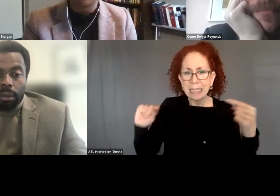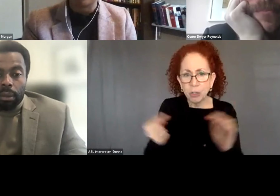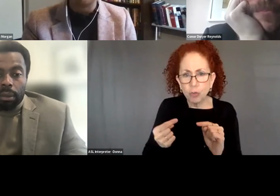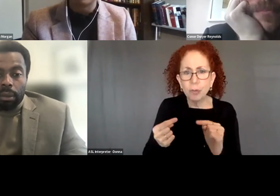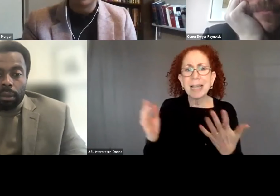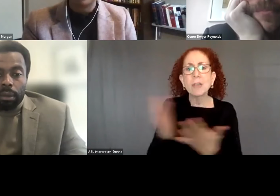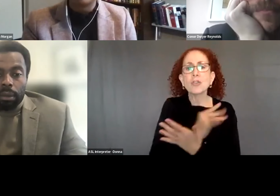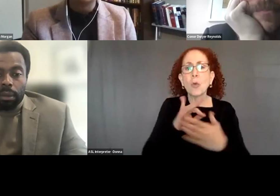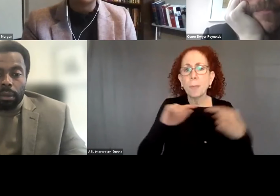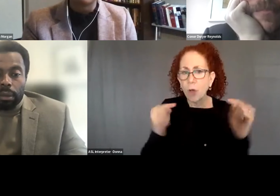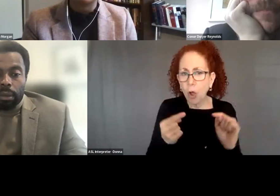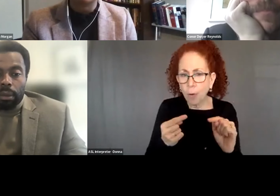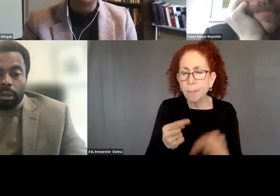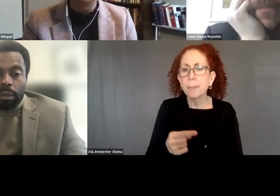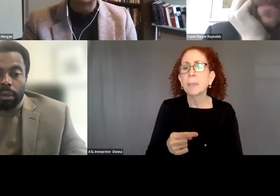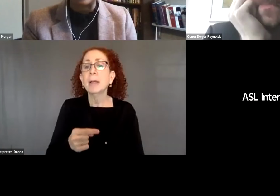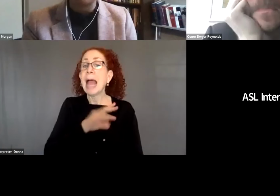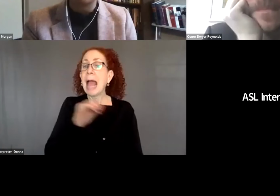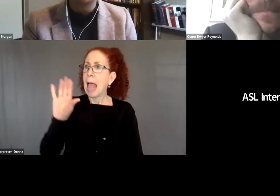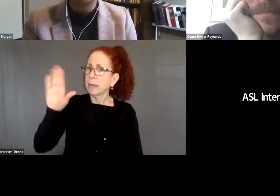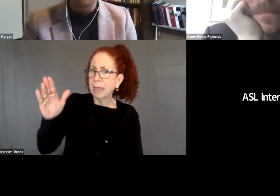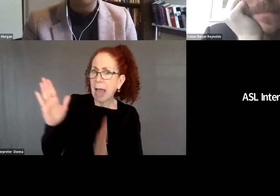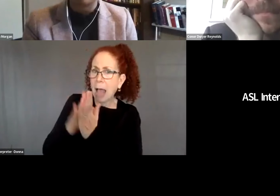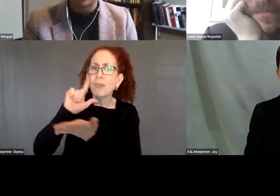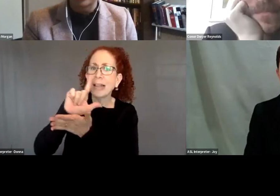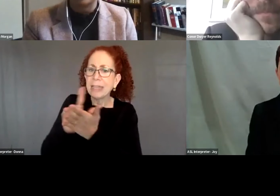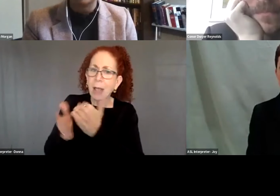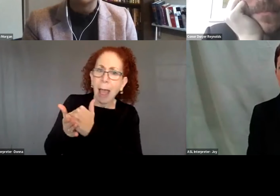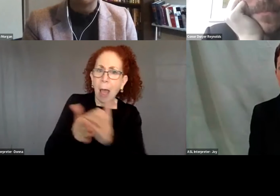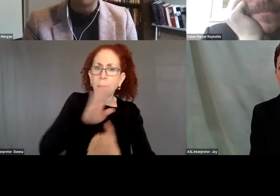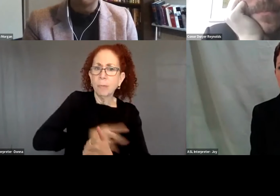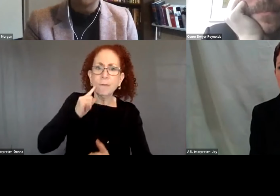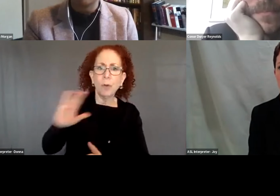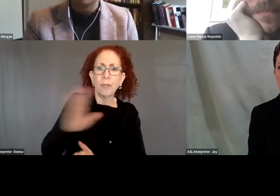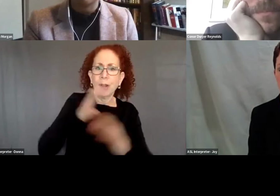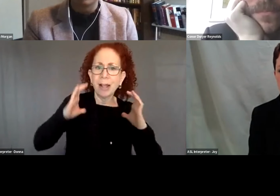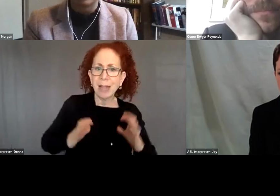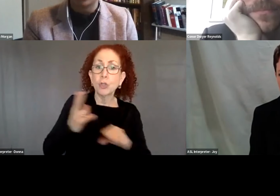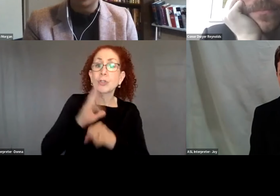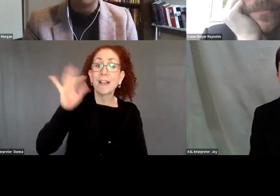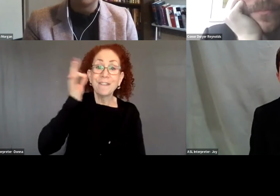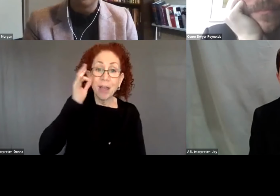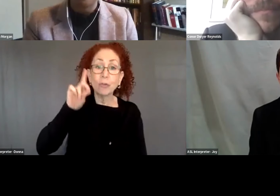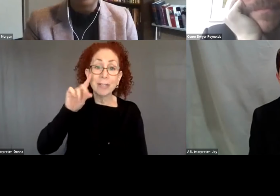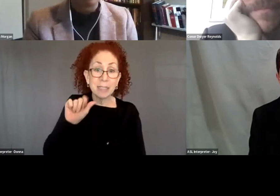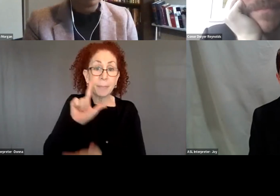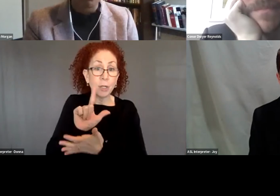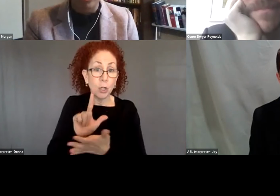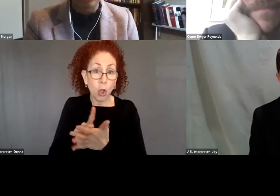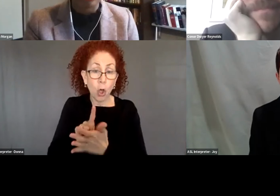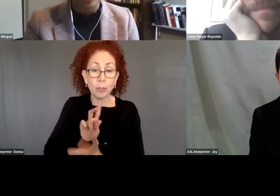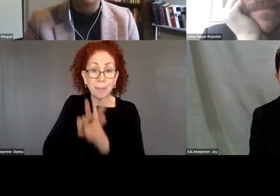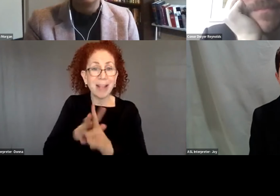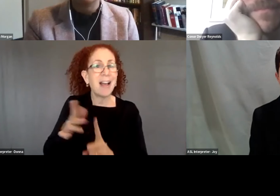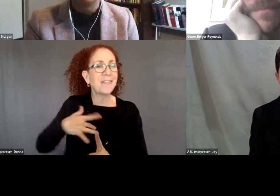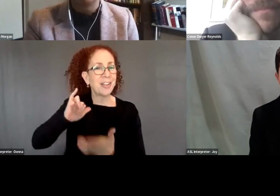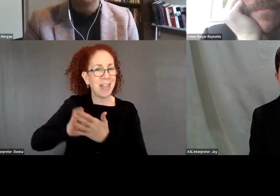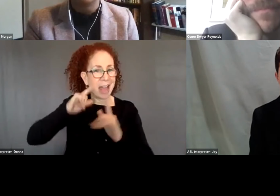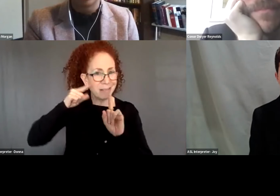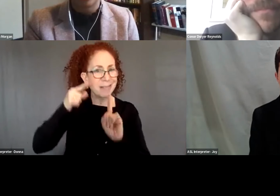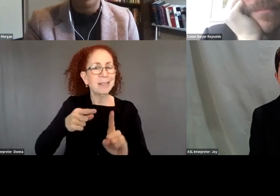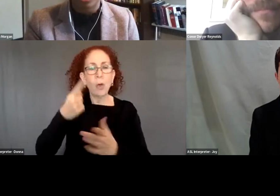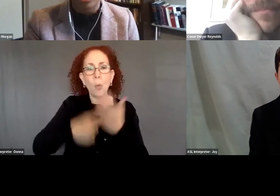of the harms, and to seek legal relief for their clients using federal disability laws. I think this points directly to